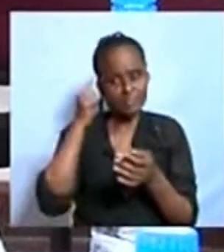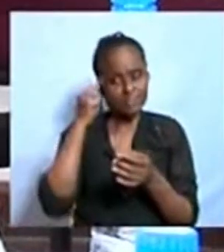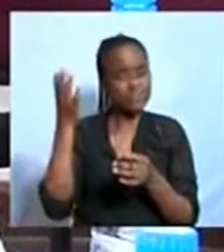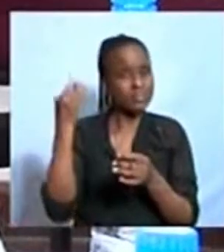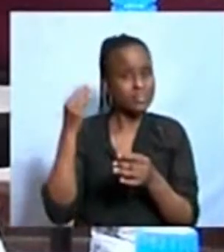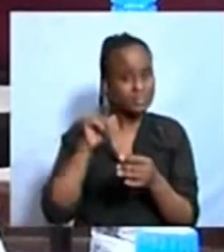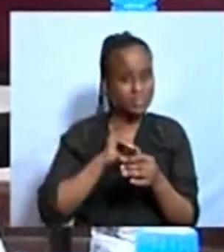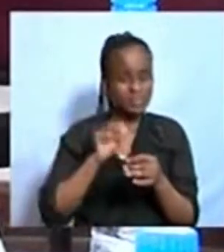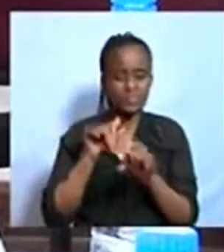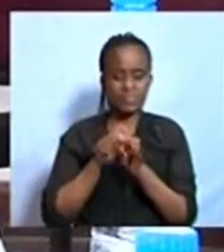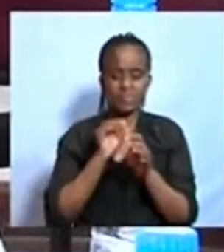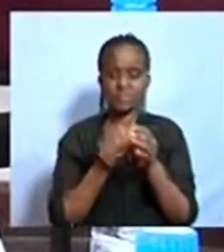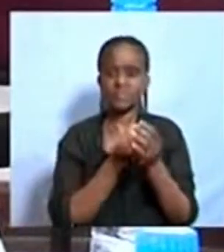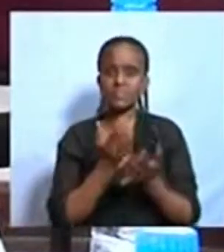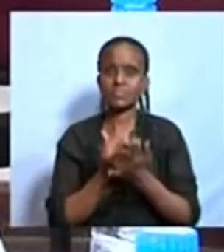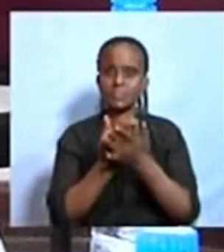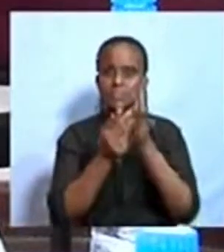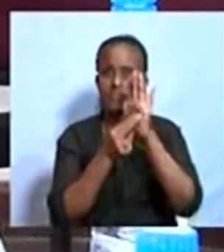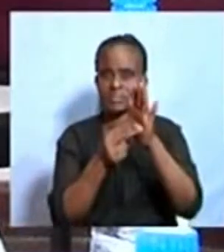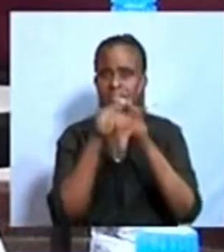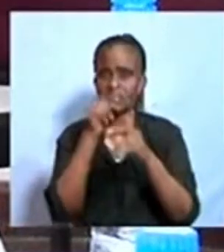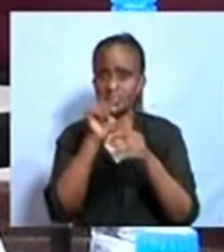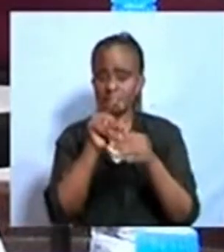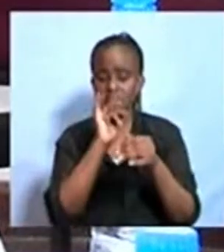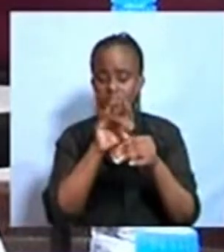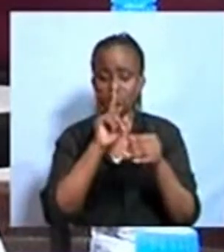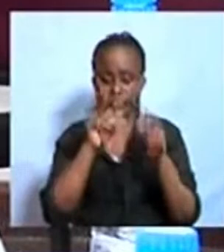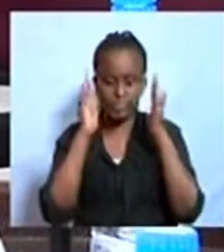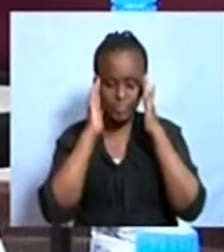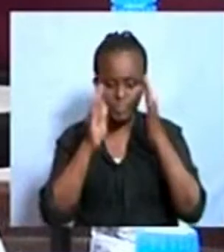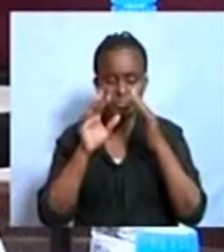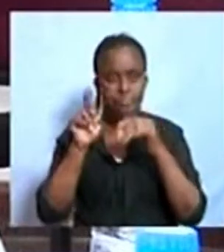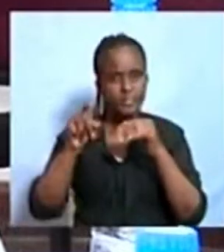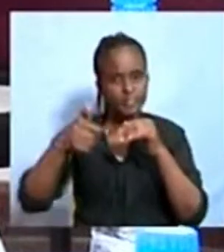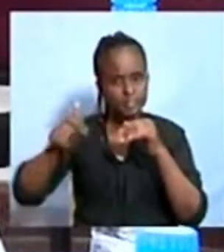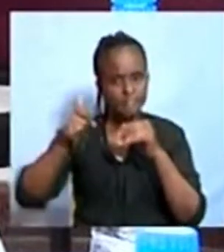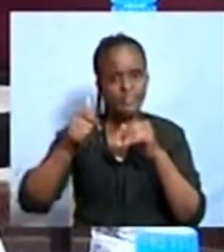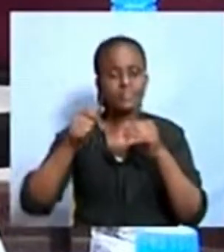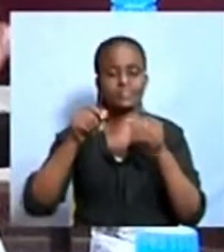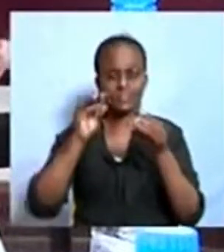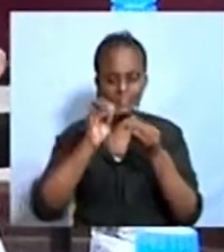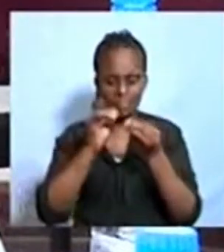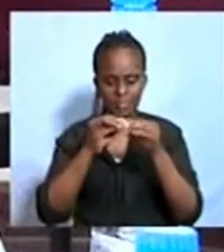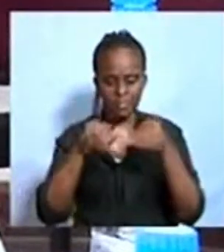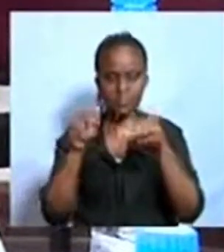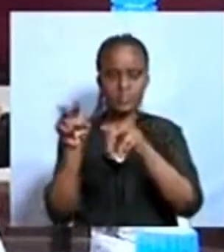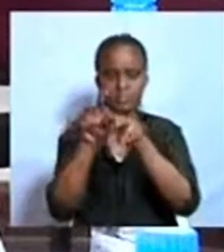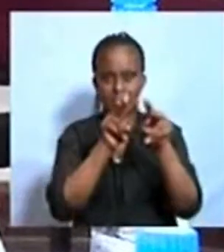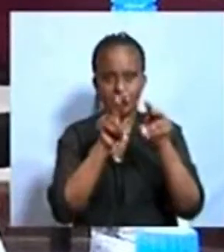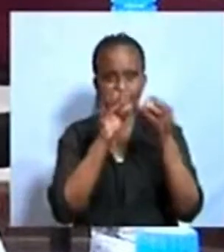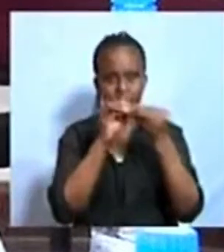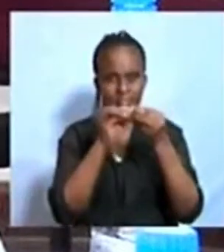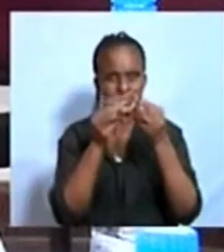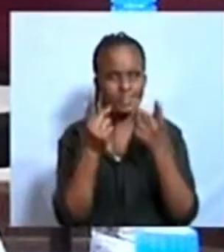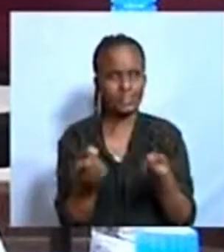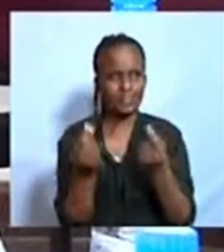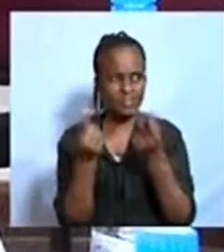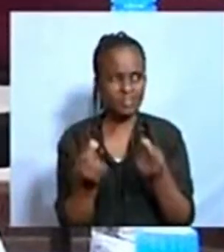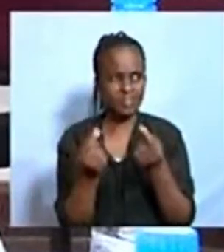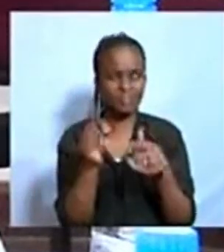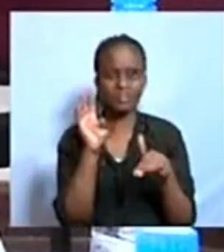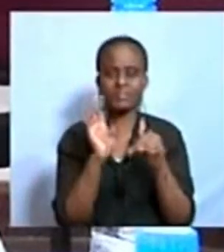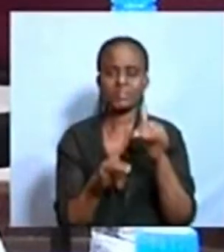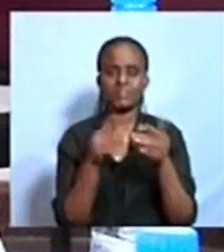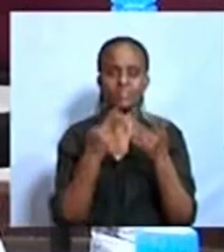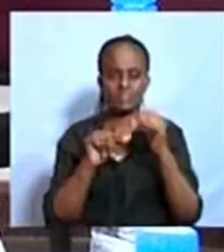in our submissions, we did indicate, say, the committee might need to be providing oversight a little bit more frequent than